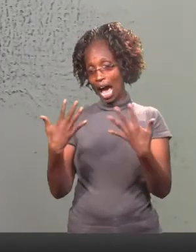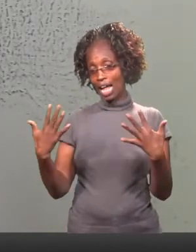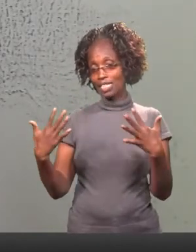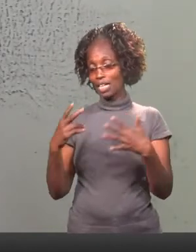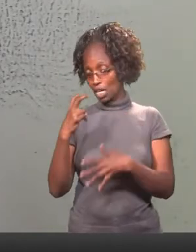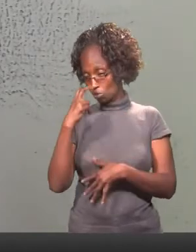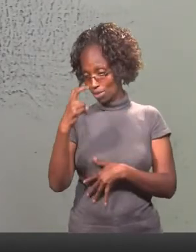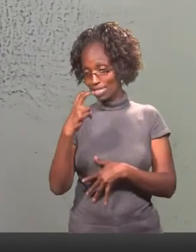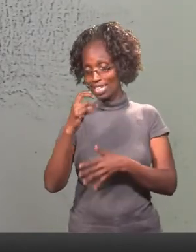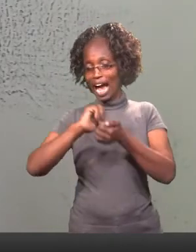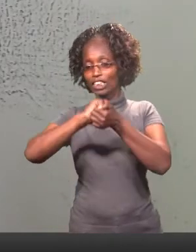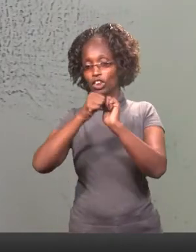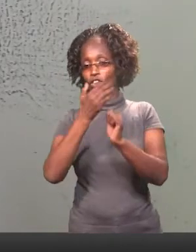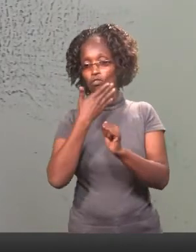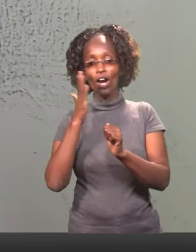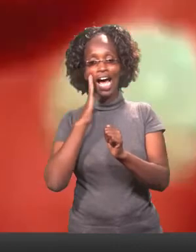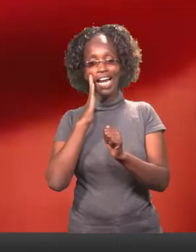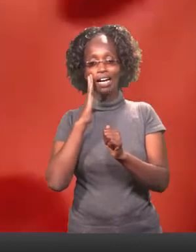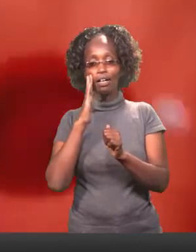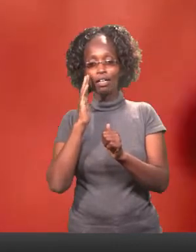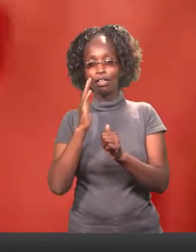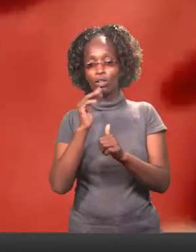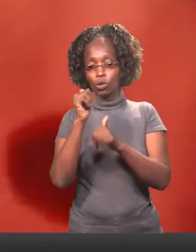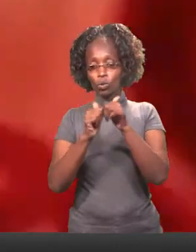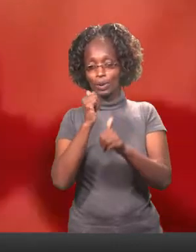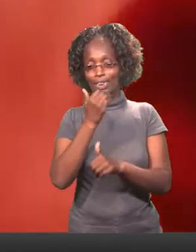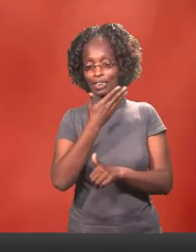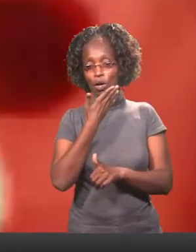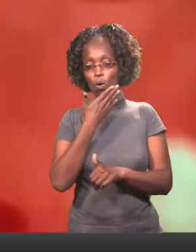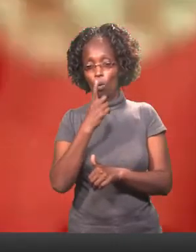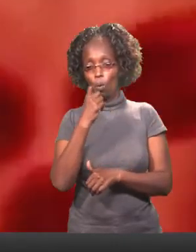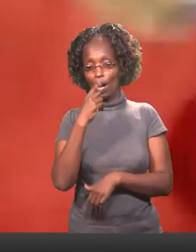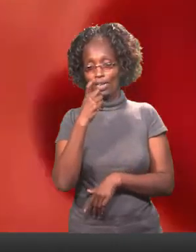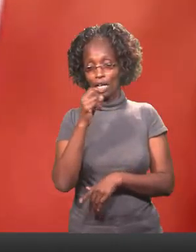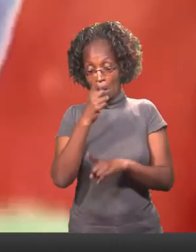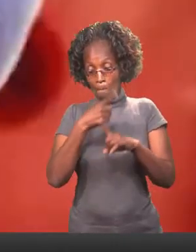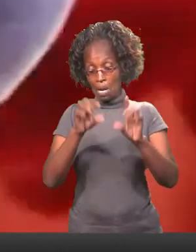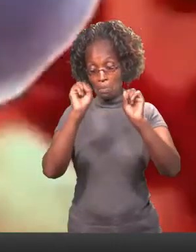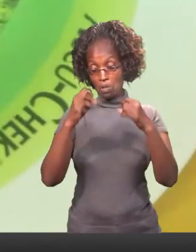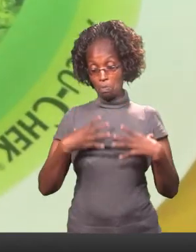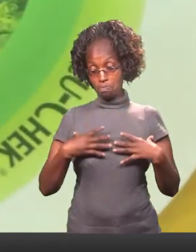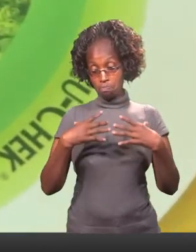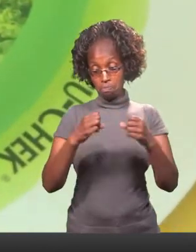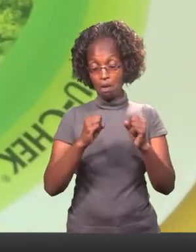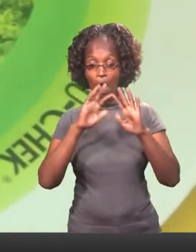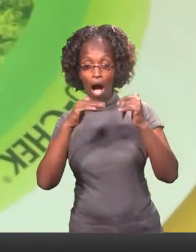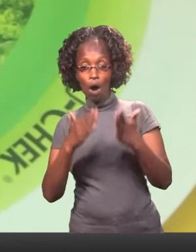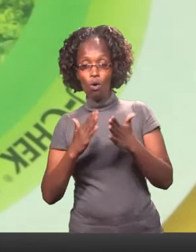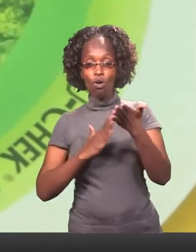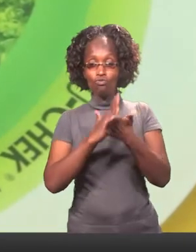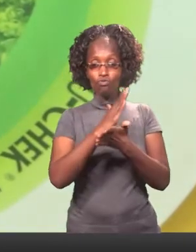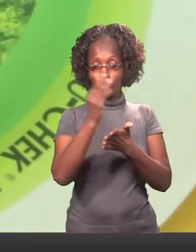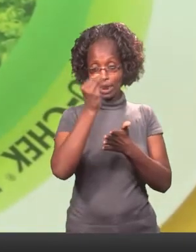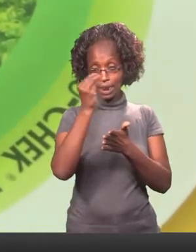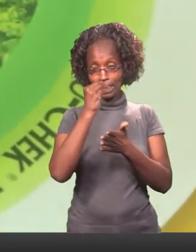the feet, that is easily noticeable. Iron deficiency anemia inaweza kutibiwa kwa kula vyakula vyenye chembechembe za chuma kama